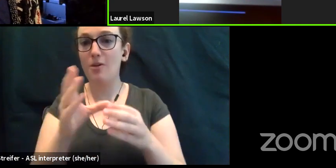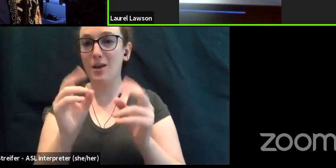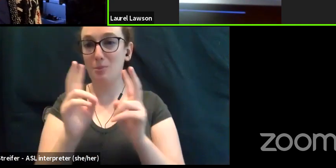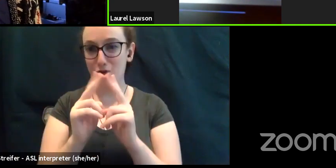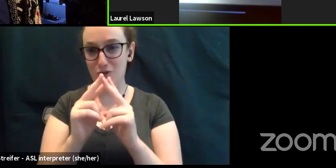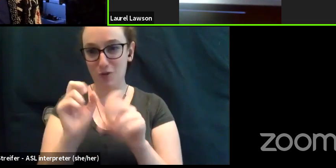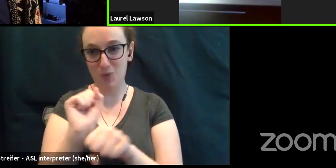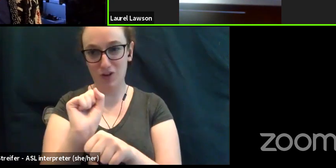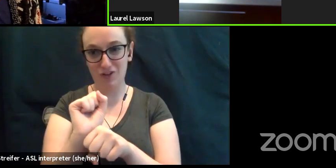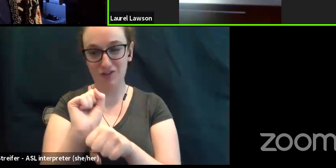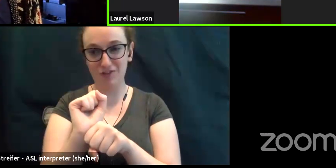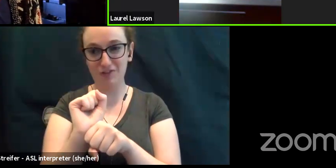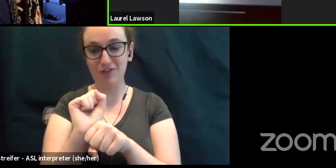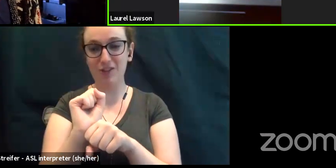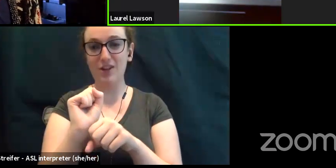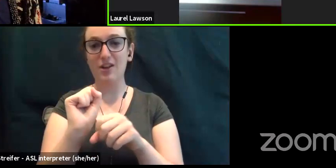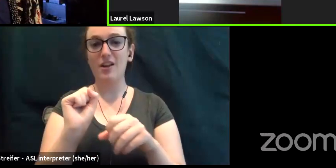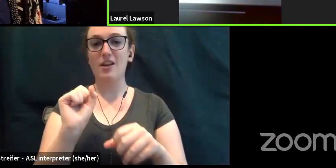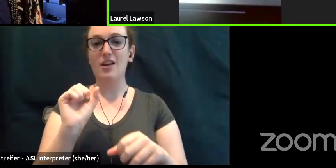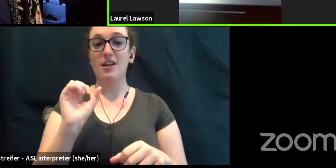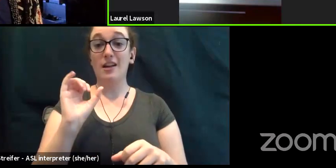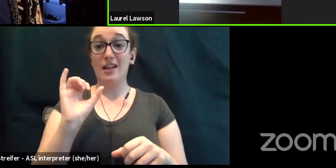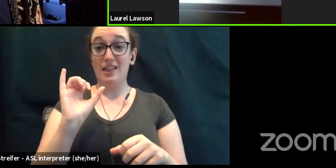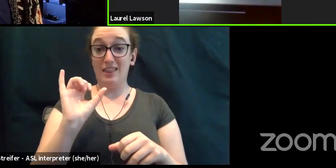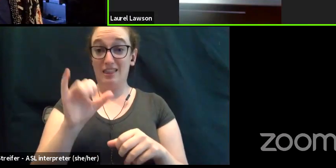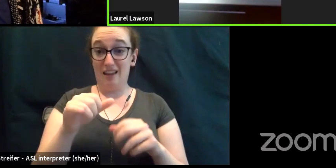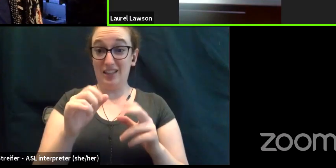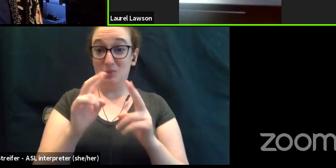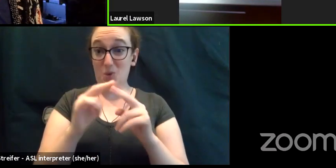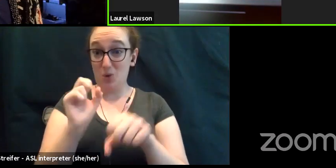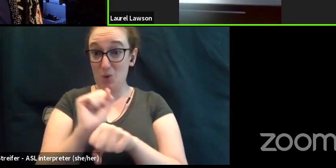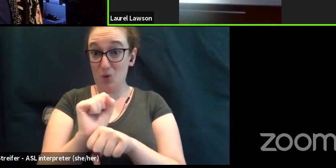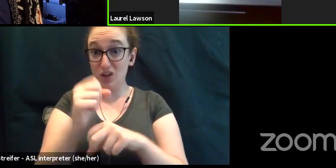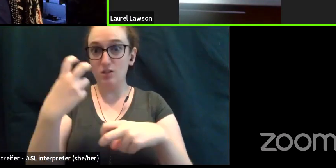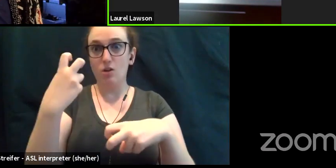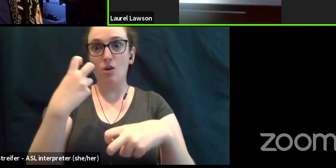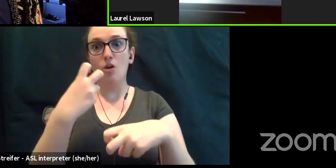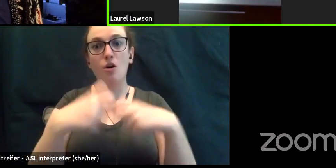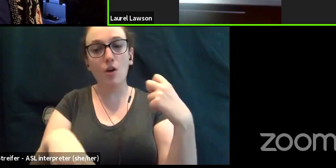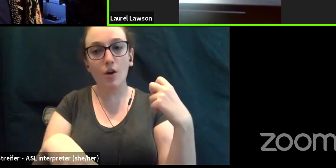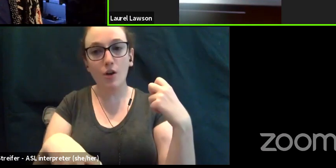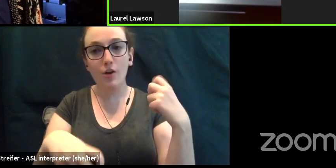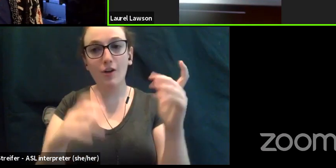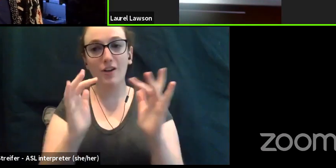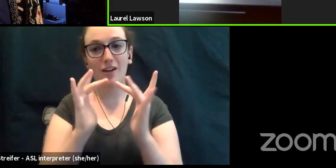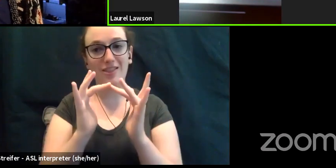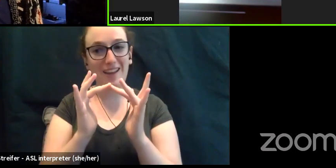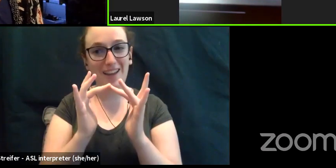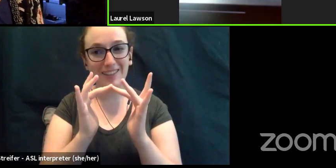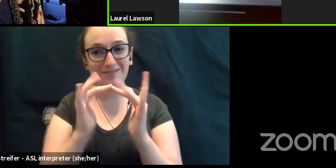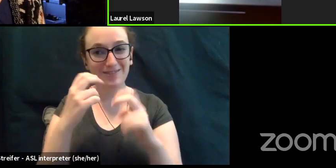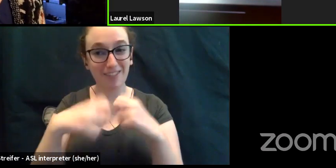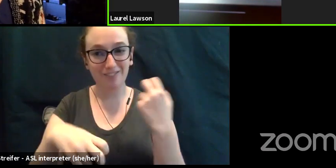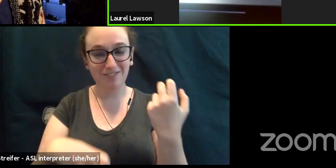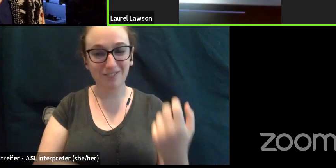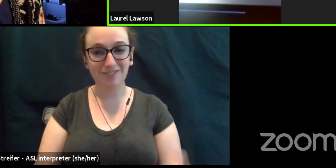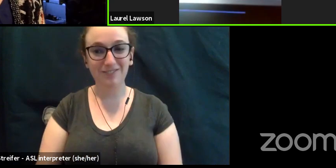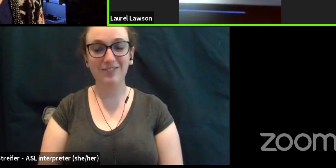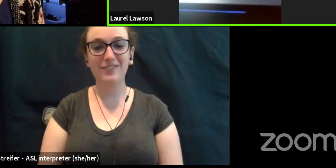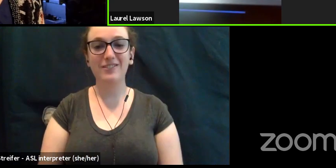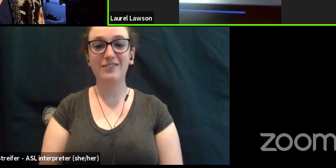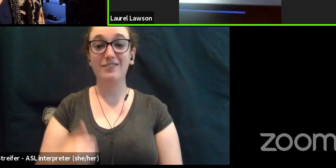So that is really hard to pursue right now. As